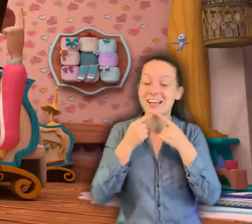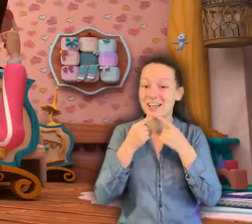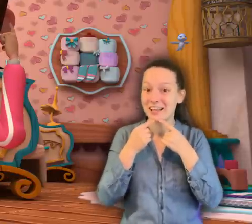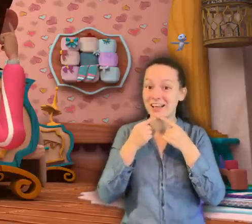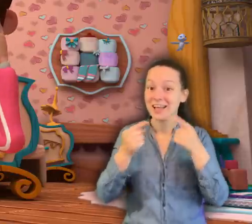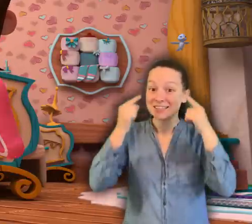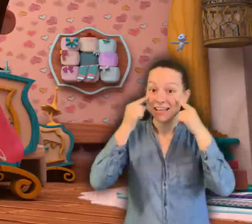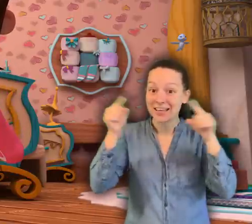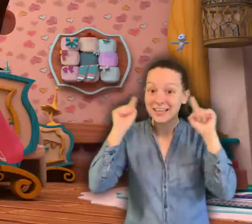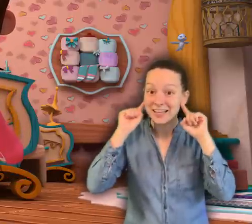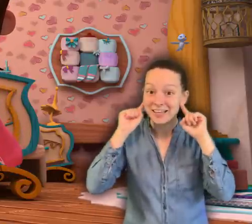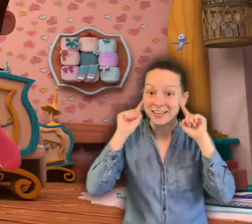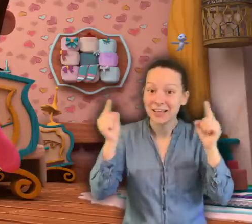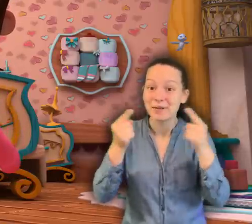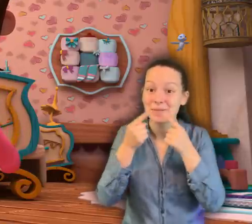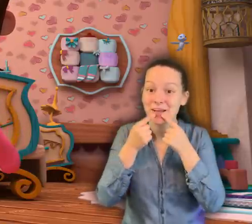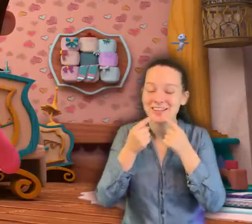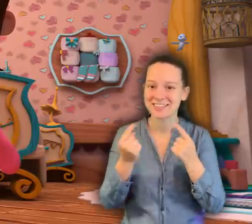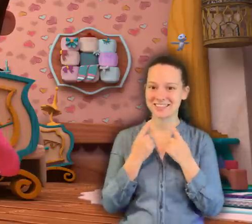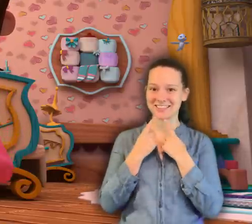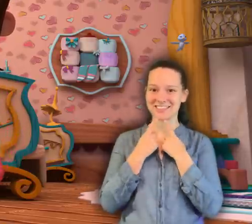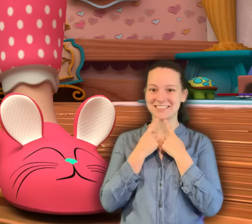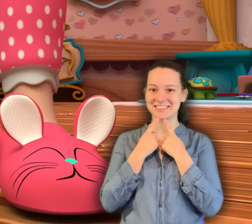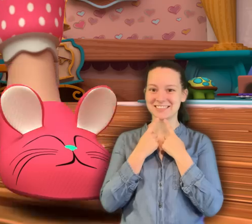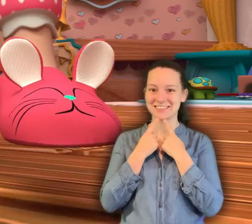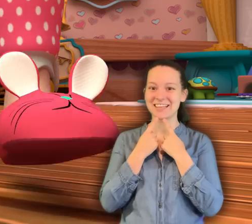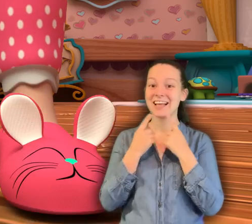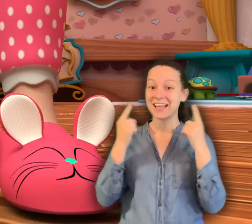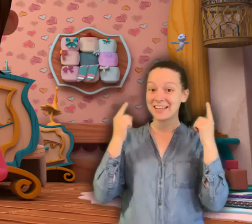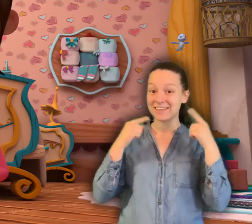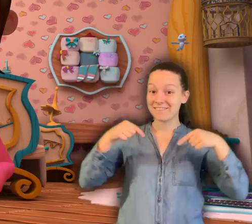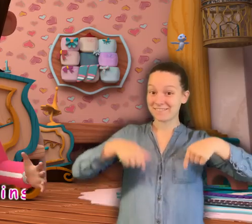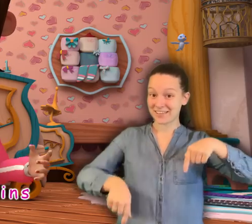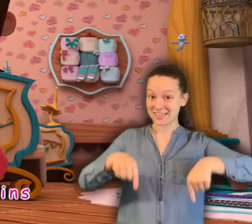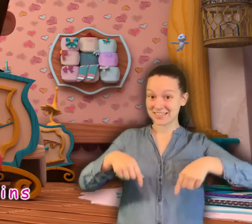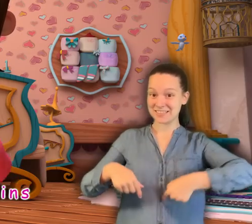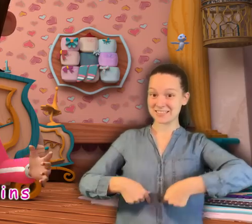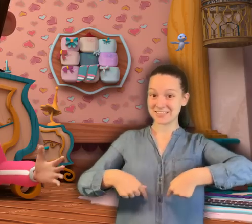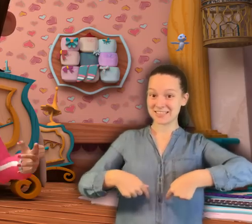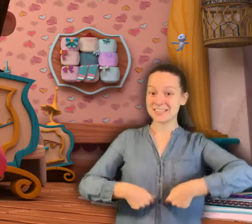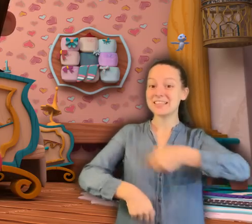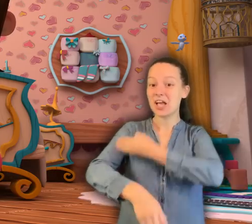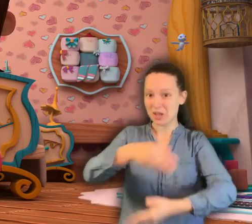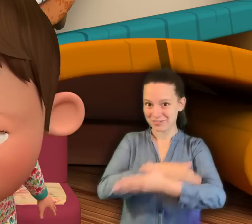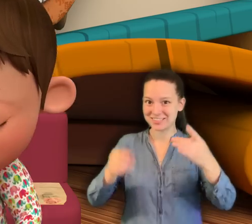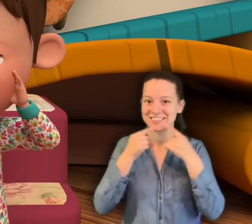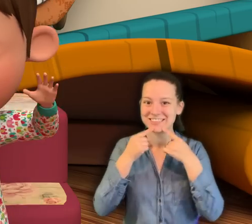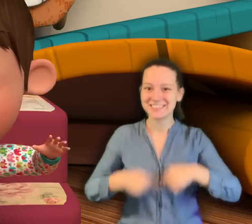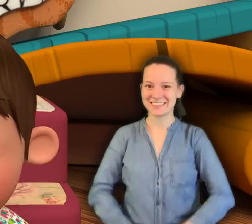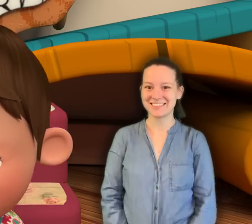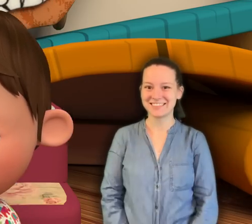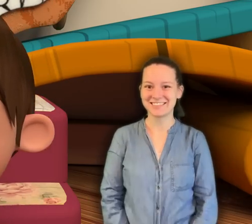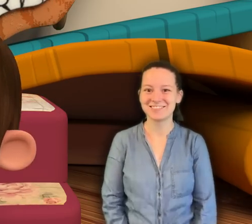and eyes and ears and mouth and shins feet and tummies arms and chins arms and